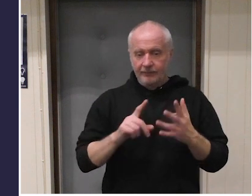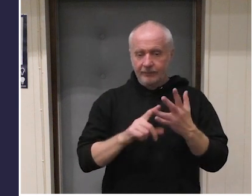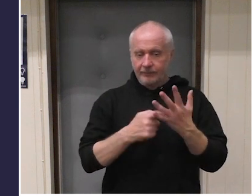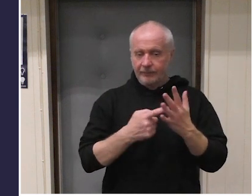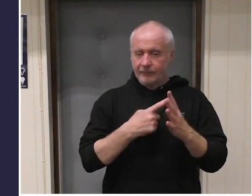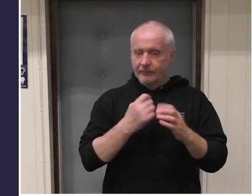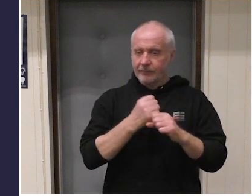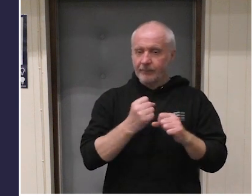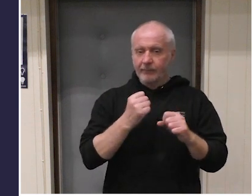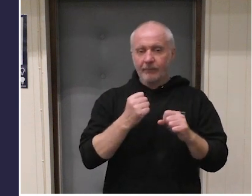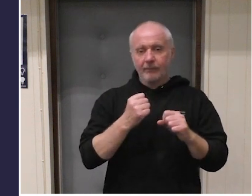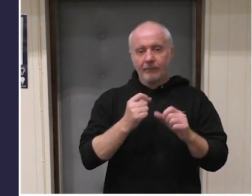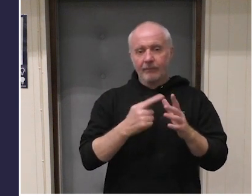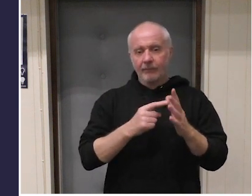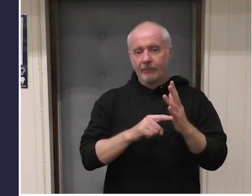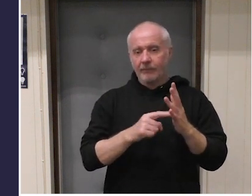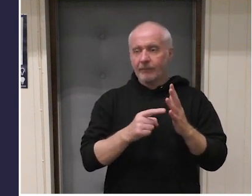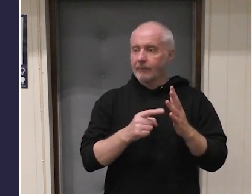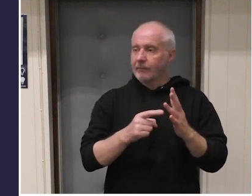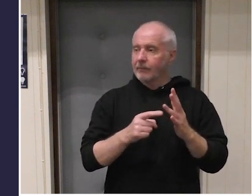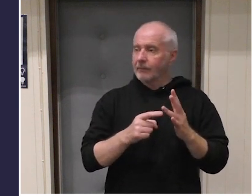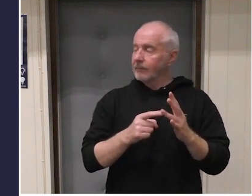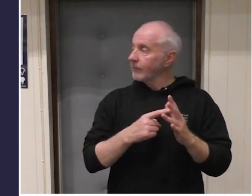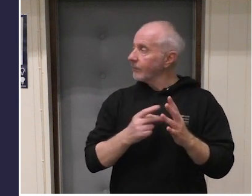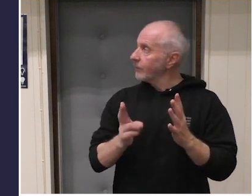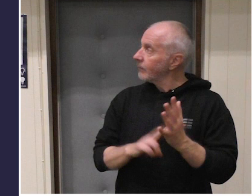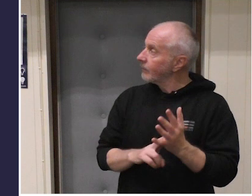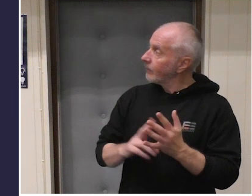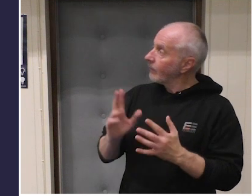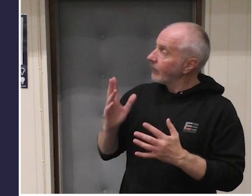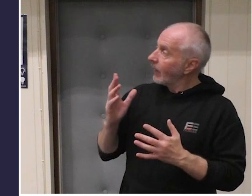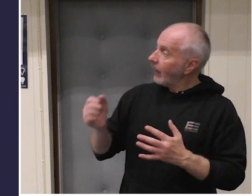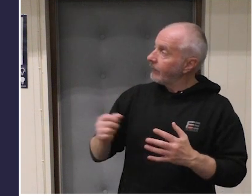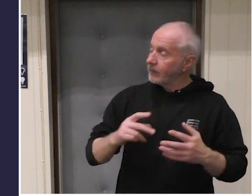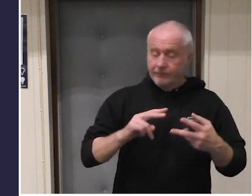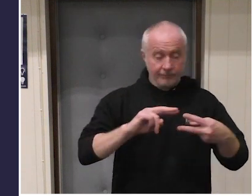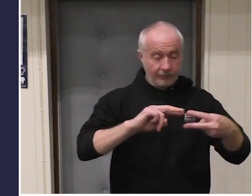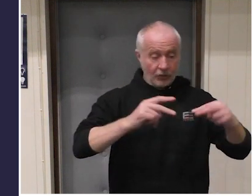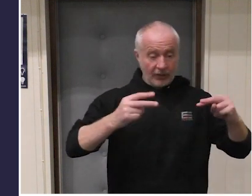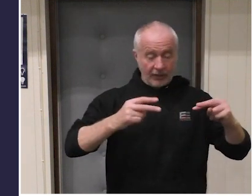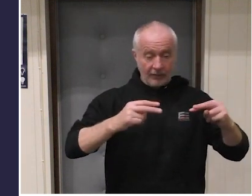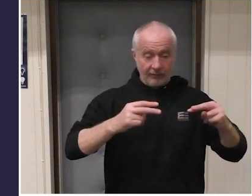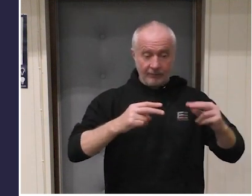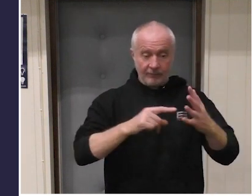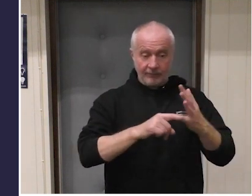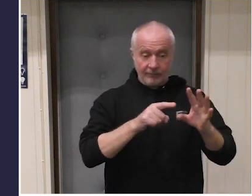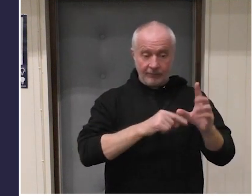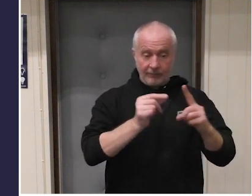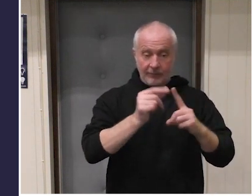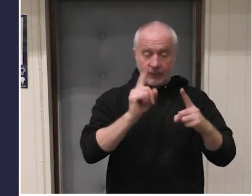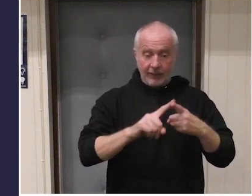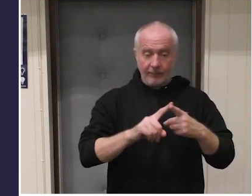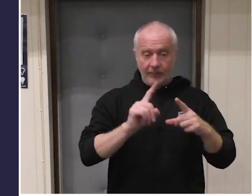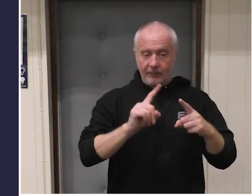nucleus of its cells, there's a genotype. And there may be multiple mutations and different